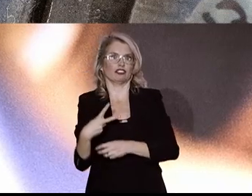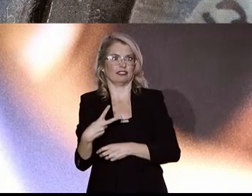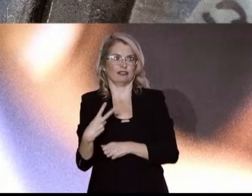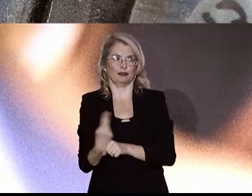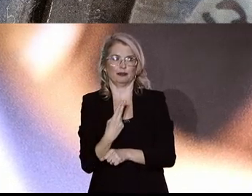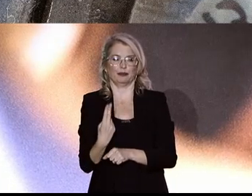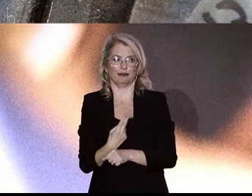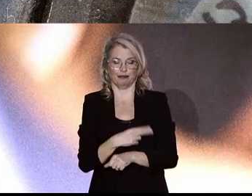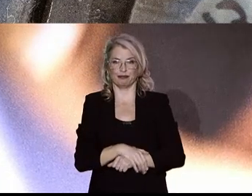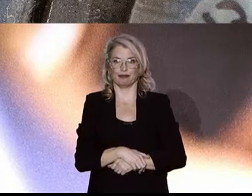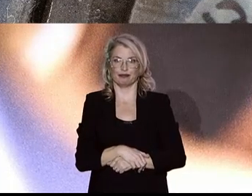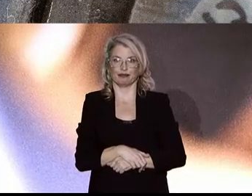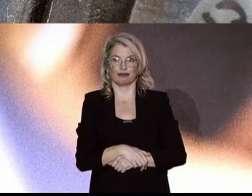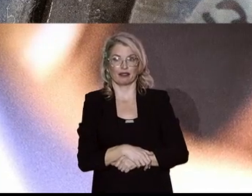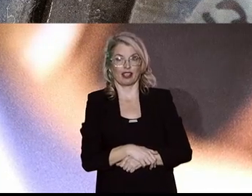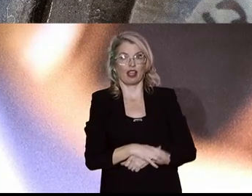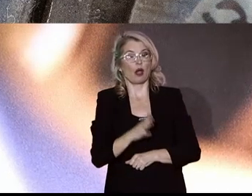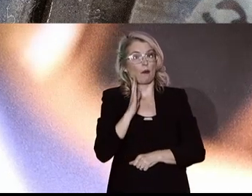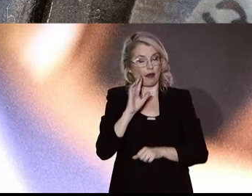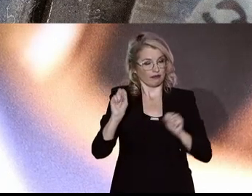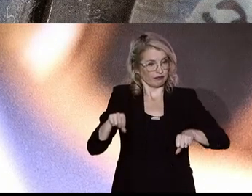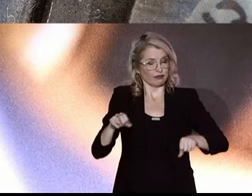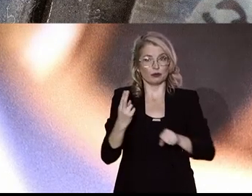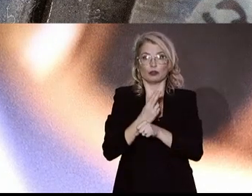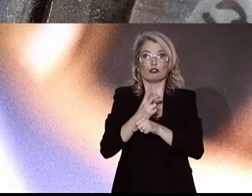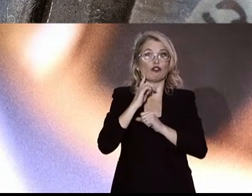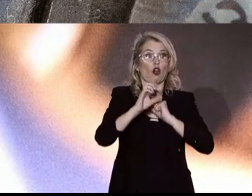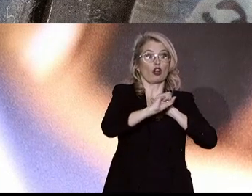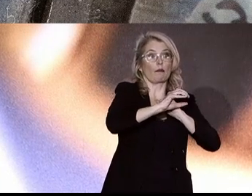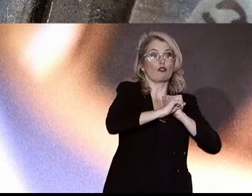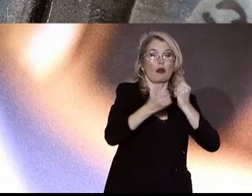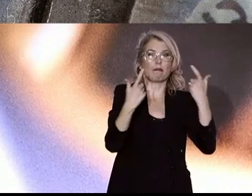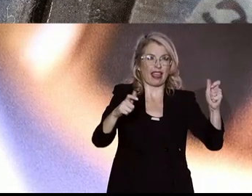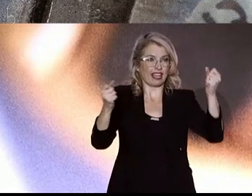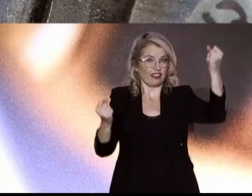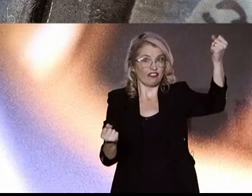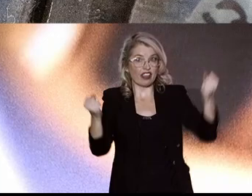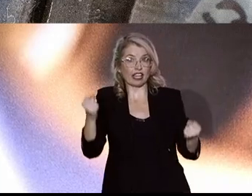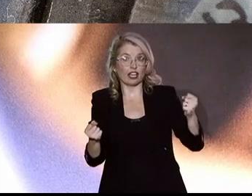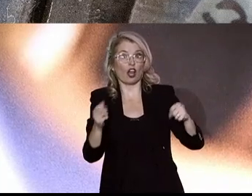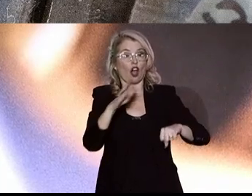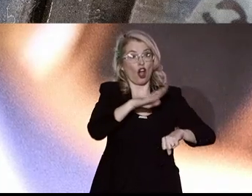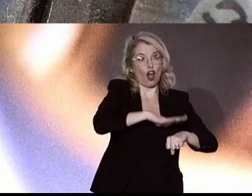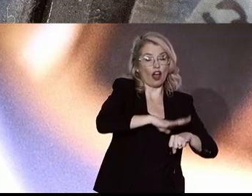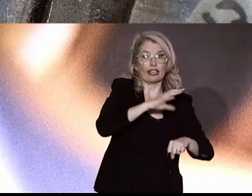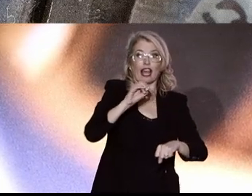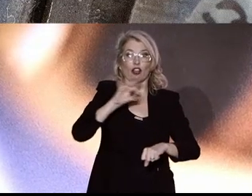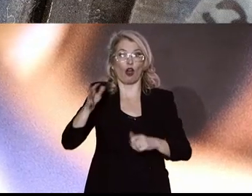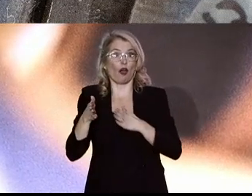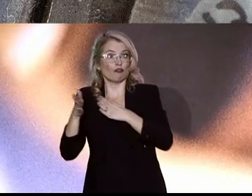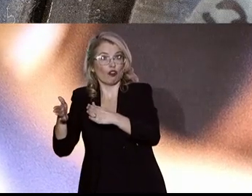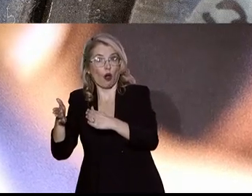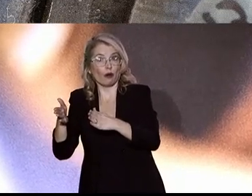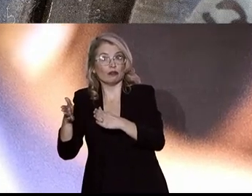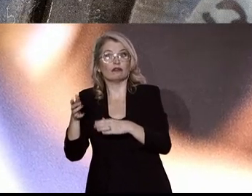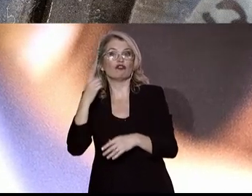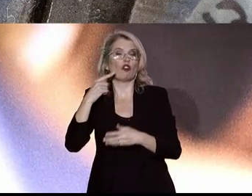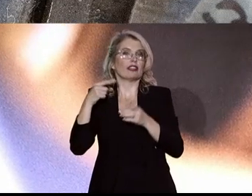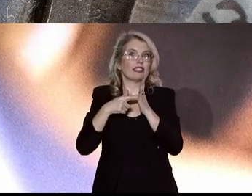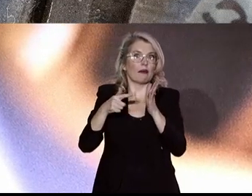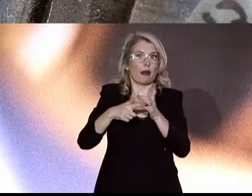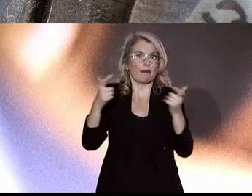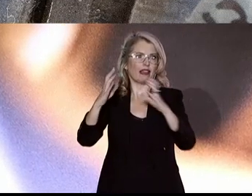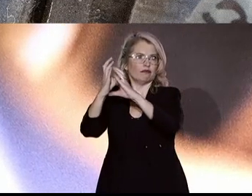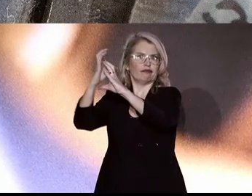hydrogen. It will be suitable for commercial vehicles in the on- and off-road segments, such as heavy-duty